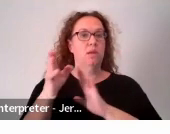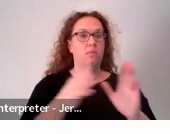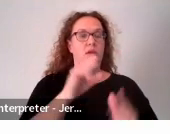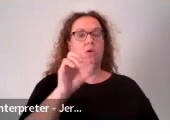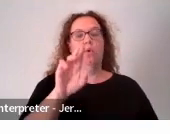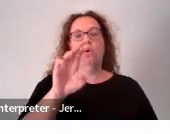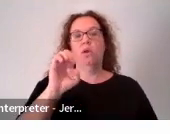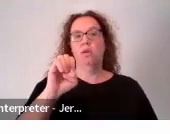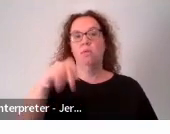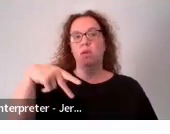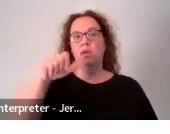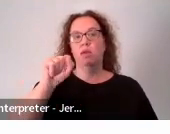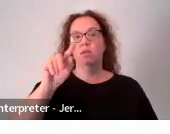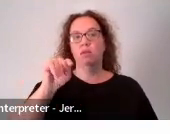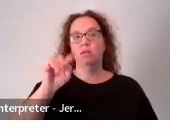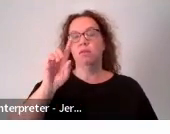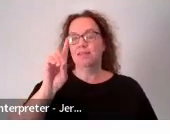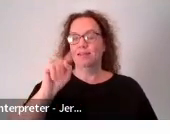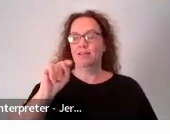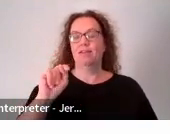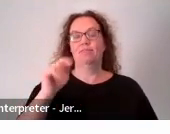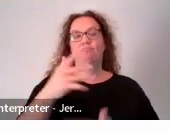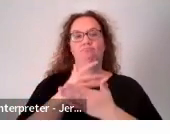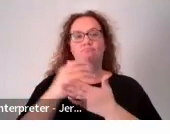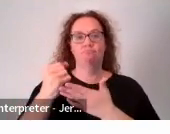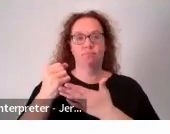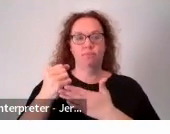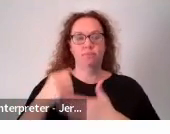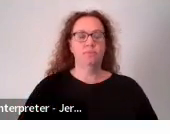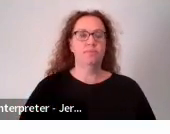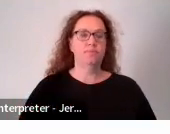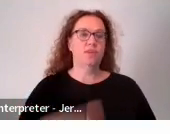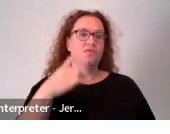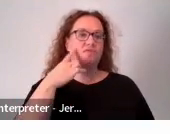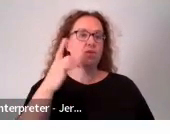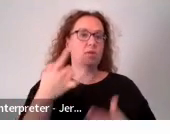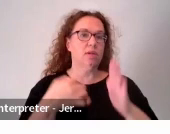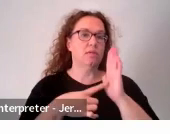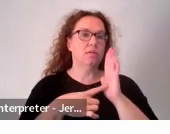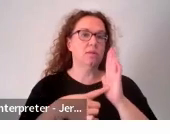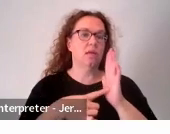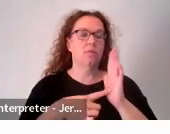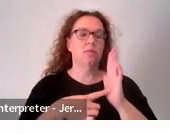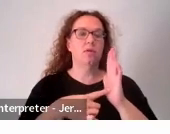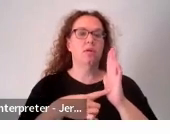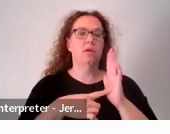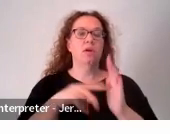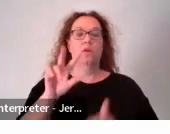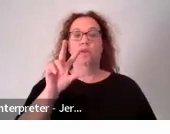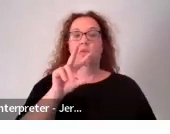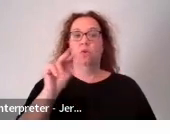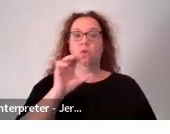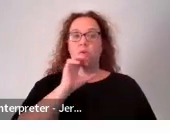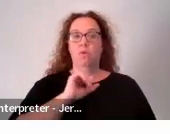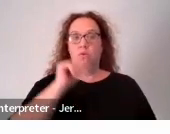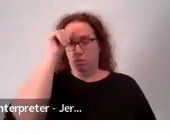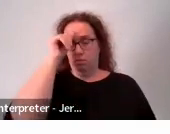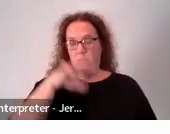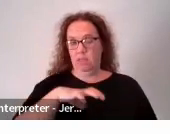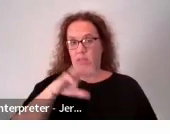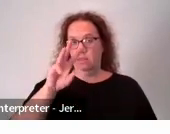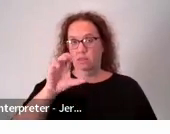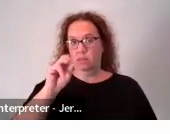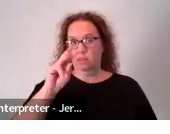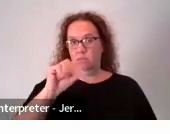EPSDT allowance has been exhausted. So for an example, A 30-year-old CSW participant